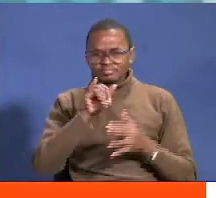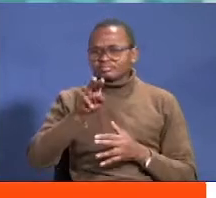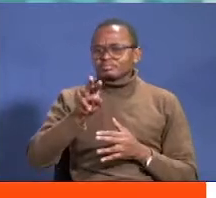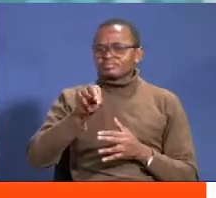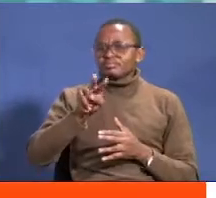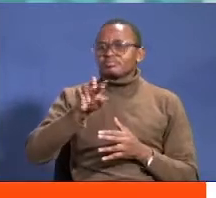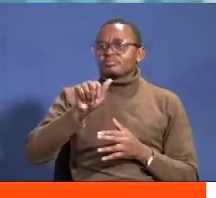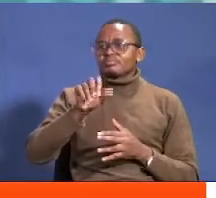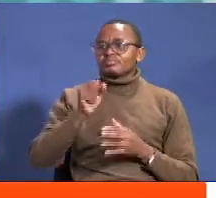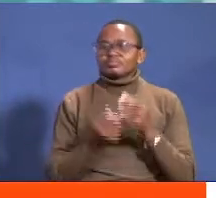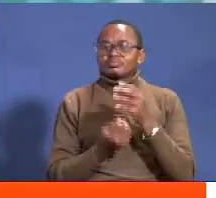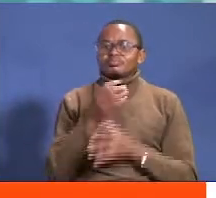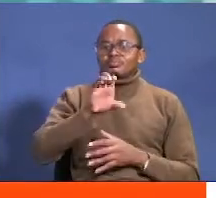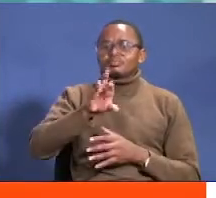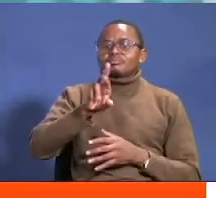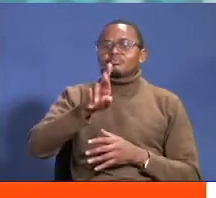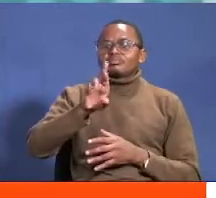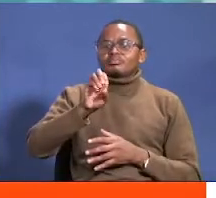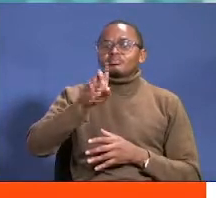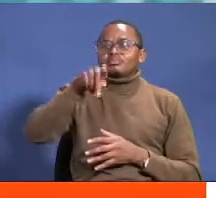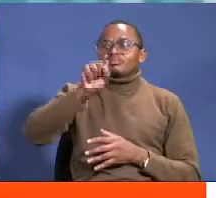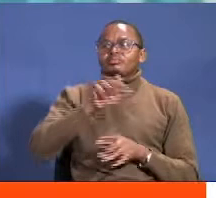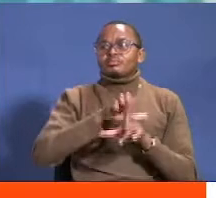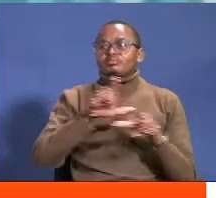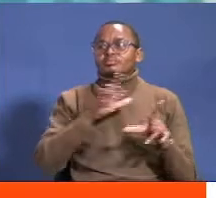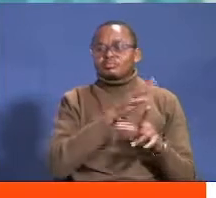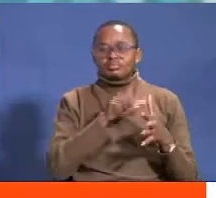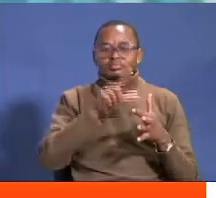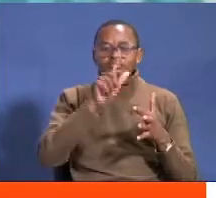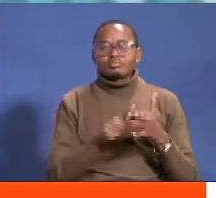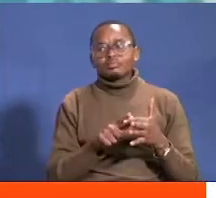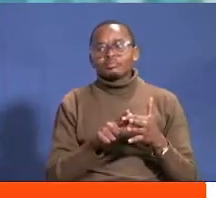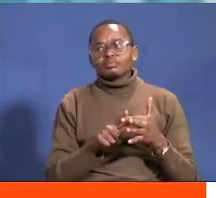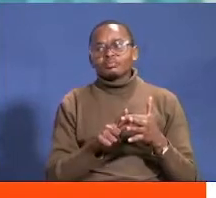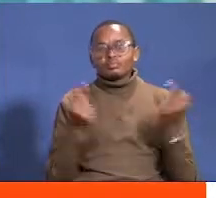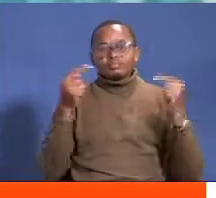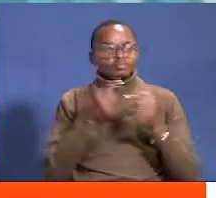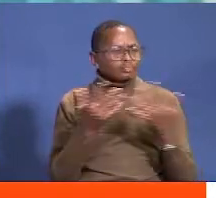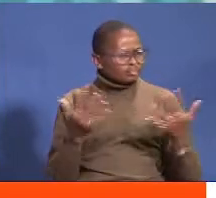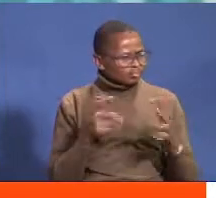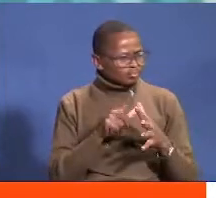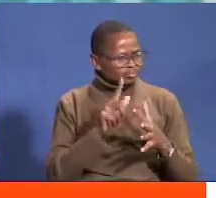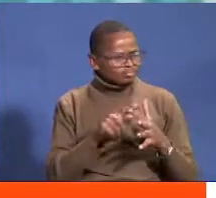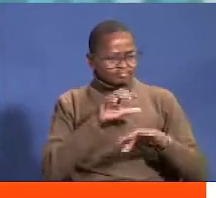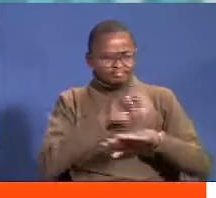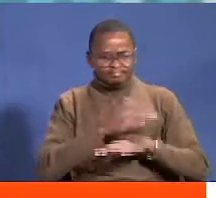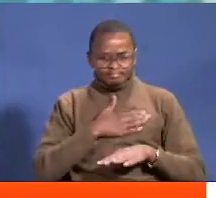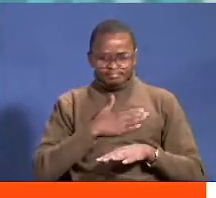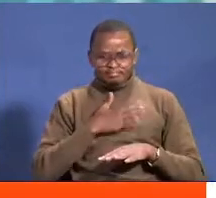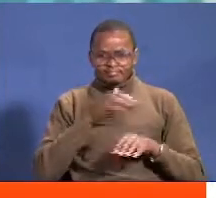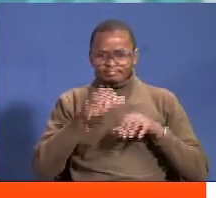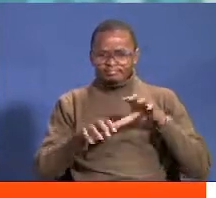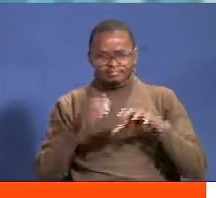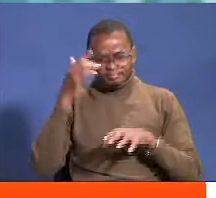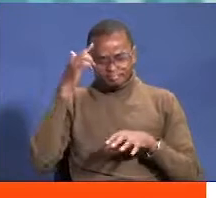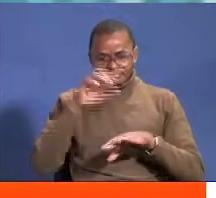now imagine I grow crops over 3 or 4 acres of land, and then locusts come from nowhere, and then they feast on my crops.